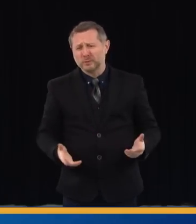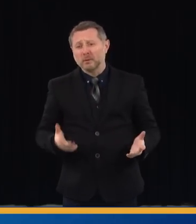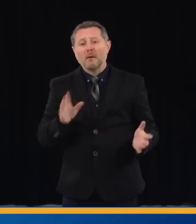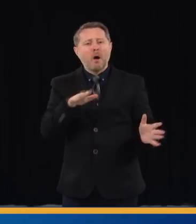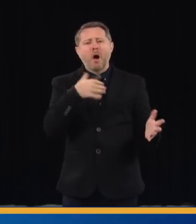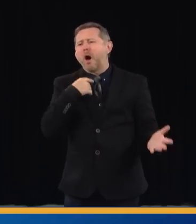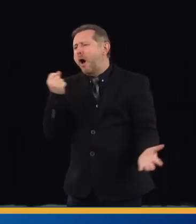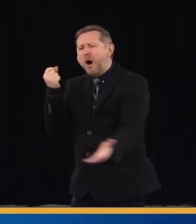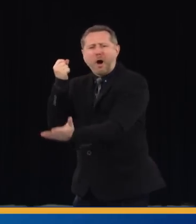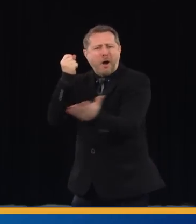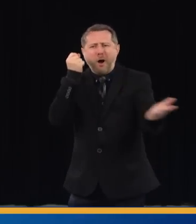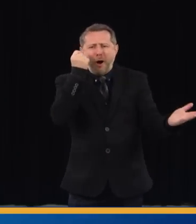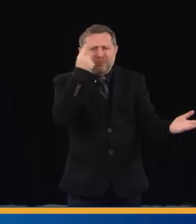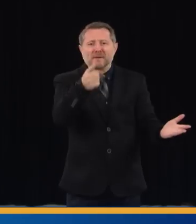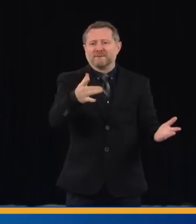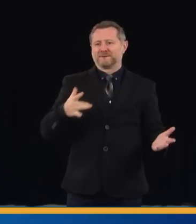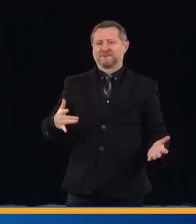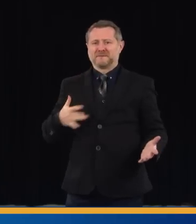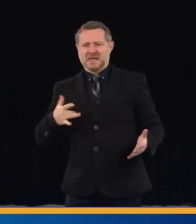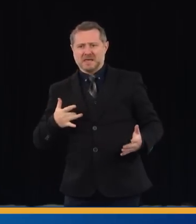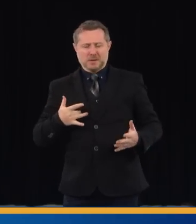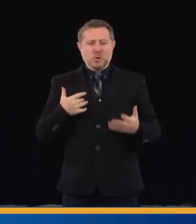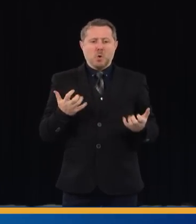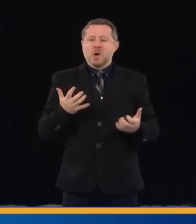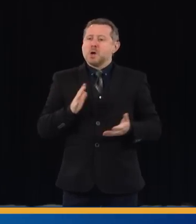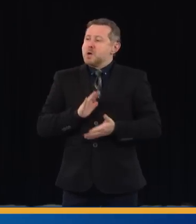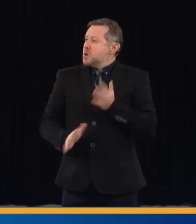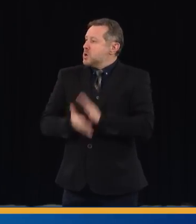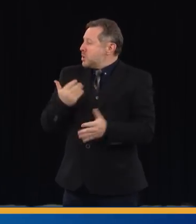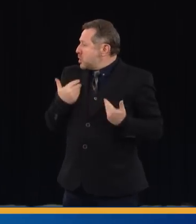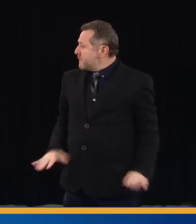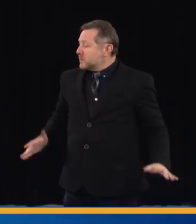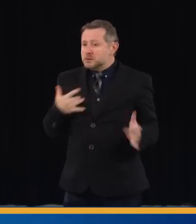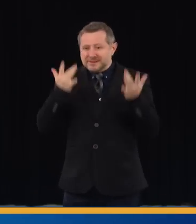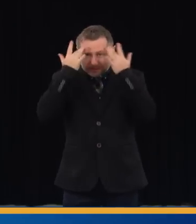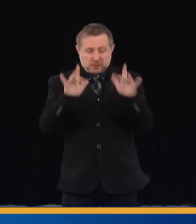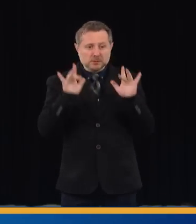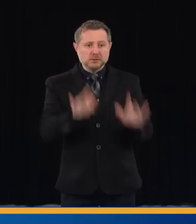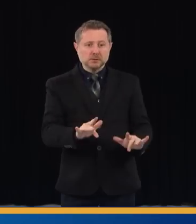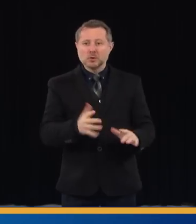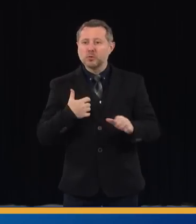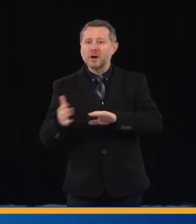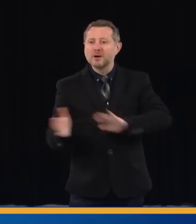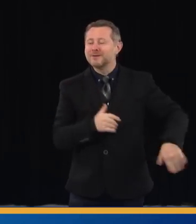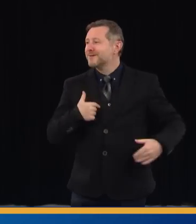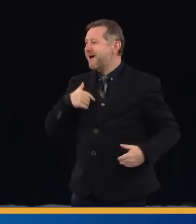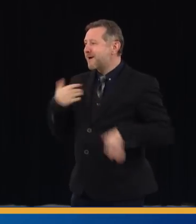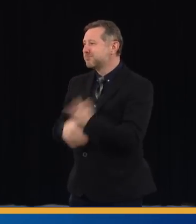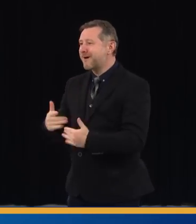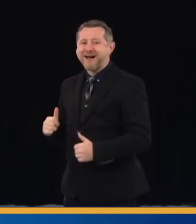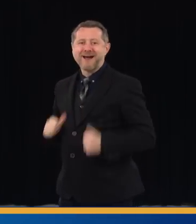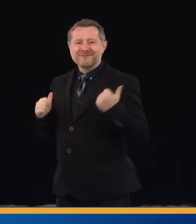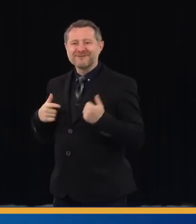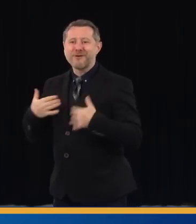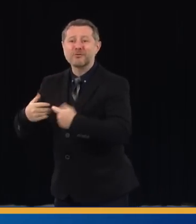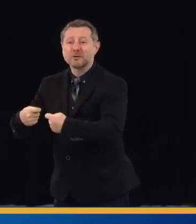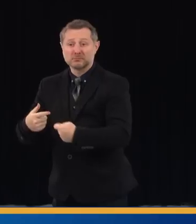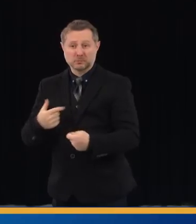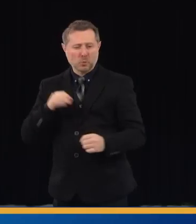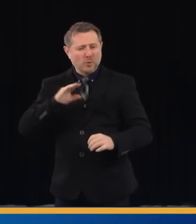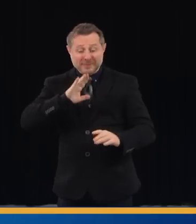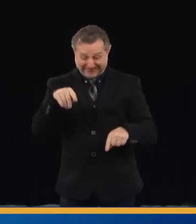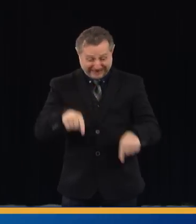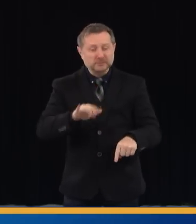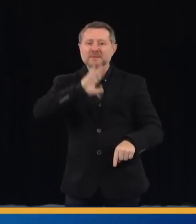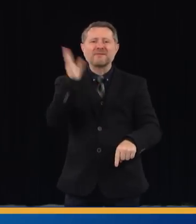closure, the need for control. We're at a place we've never been before. We're out of control. I need to know, I need to